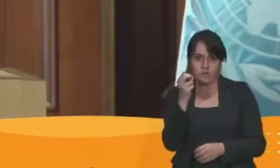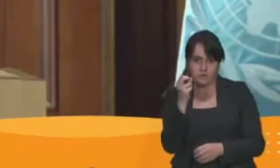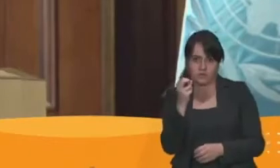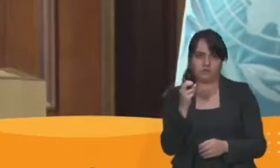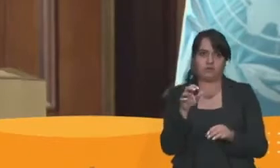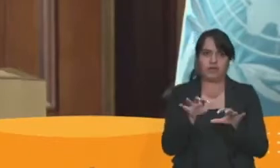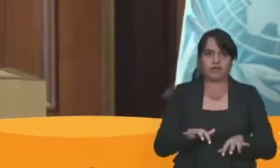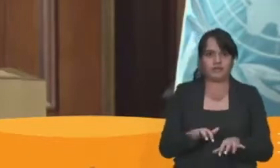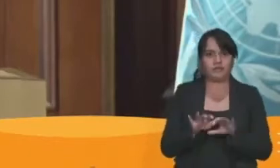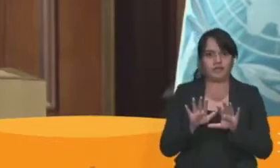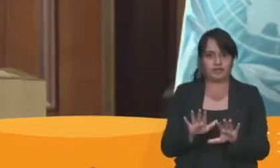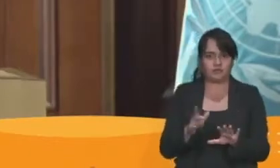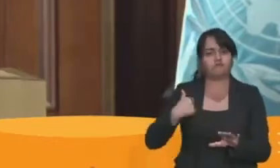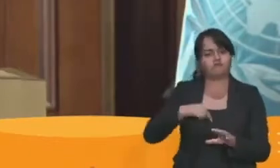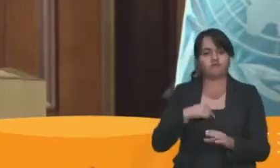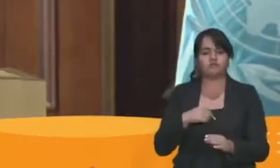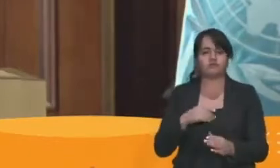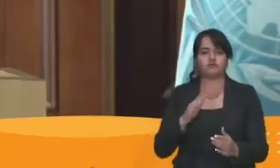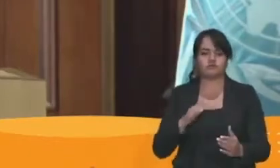gold